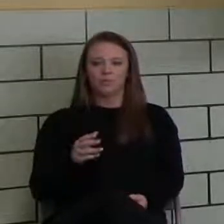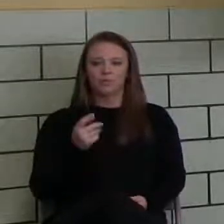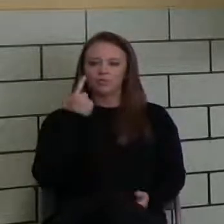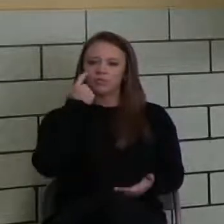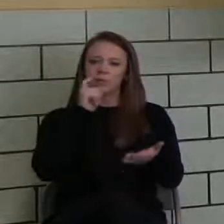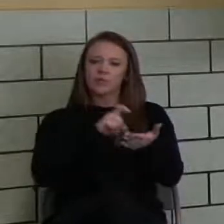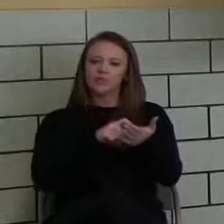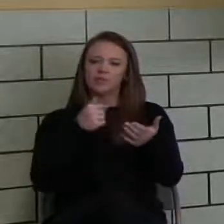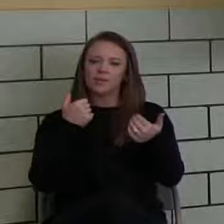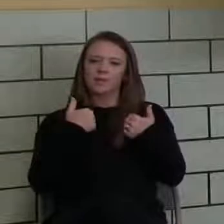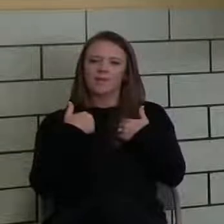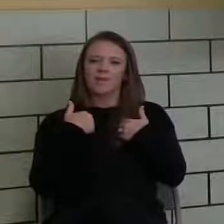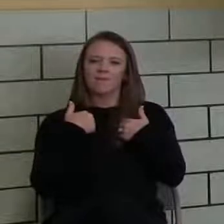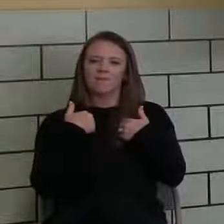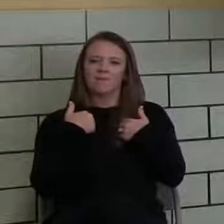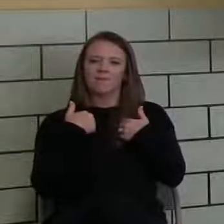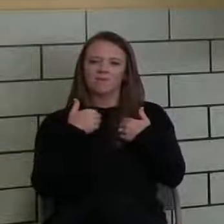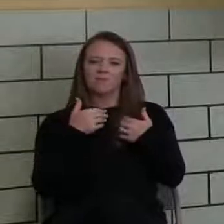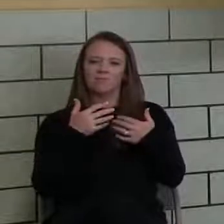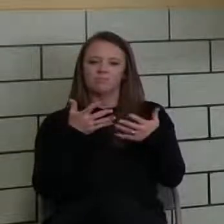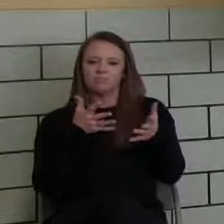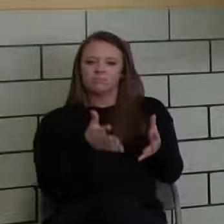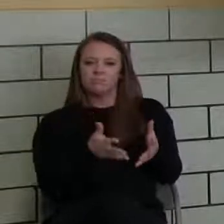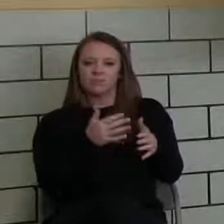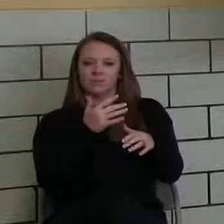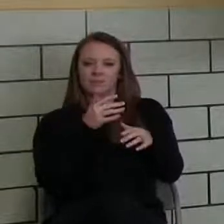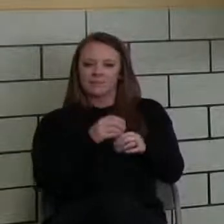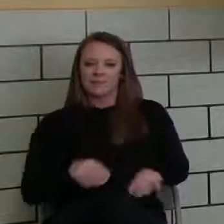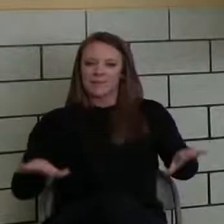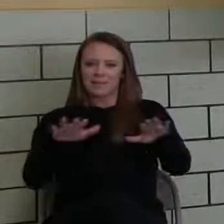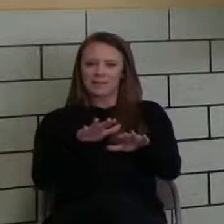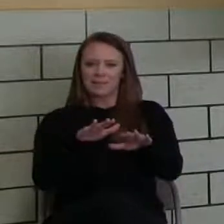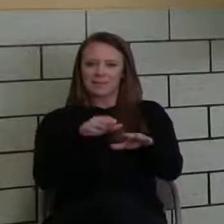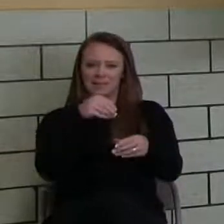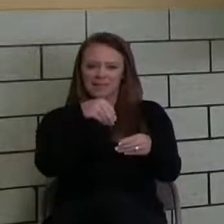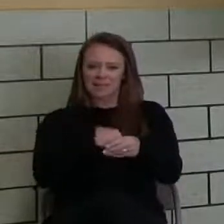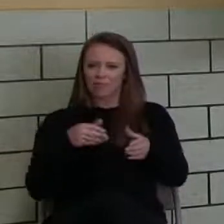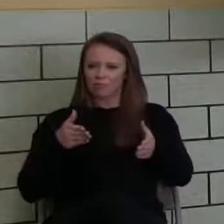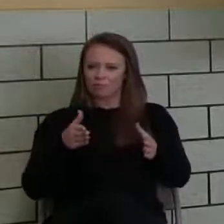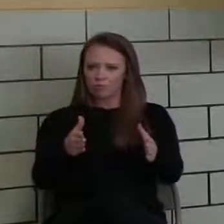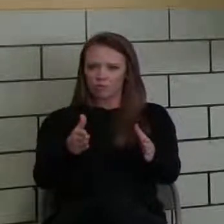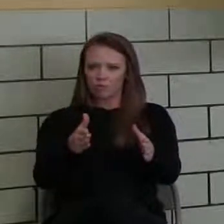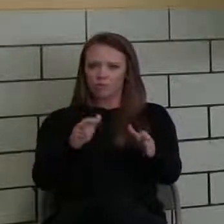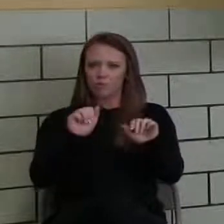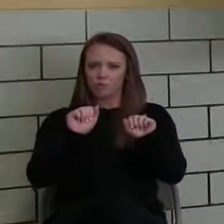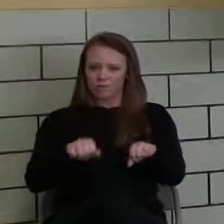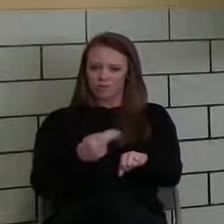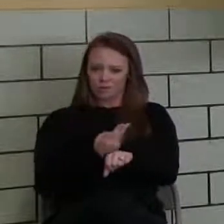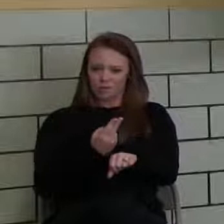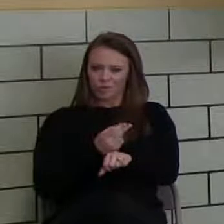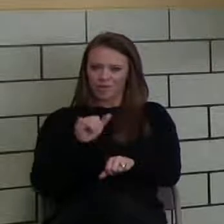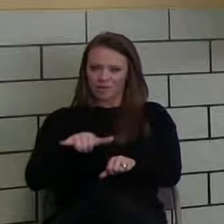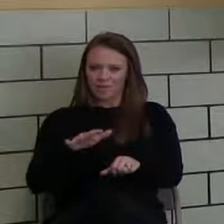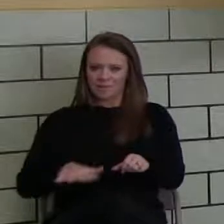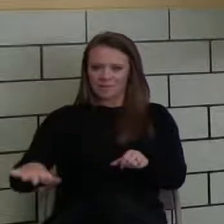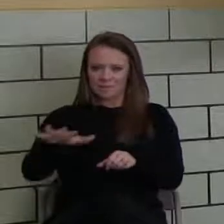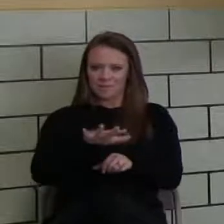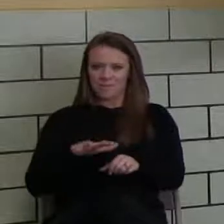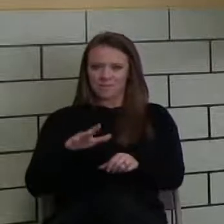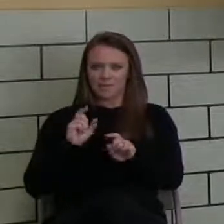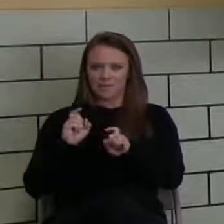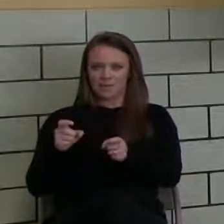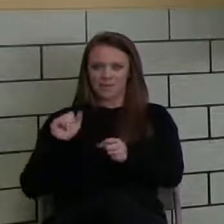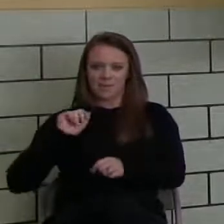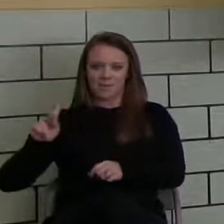leftover space in the vehicular roadway, and we could reallocate that space to pedestrians.